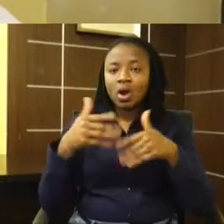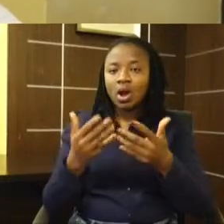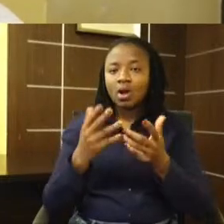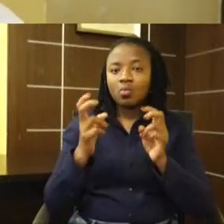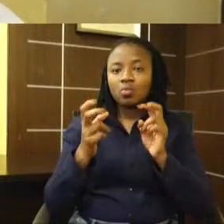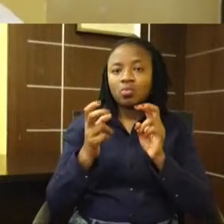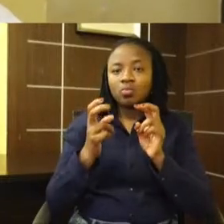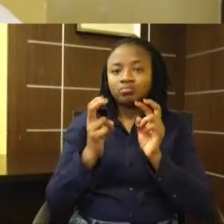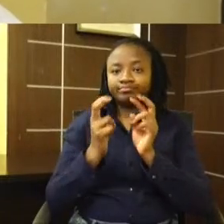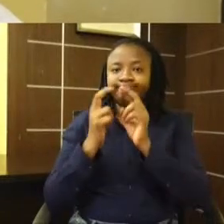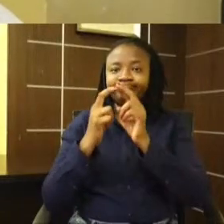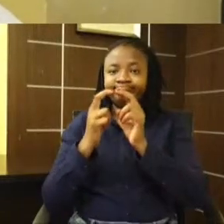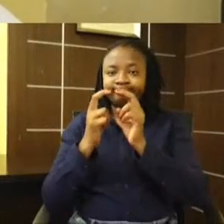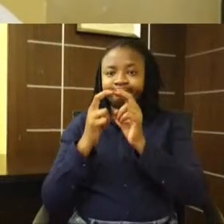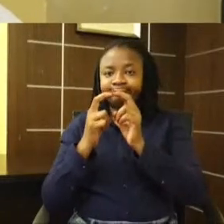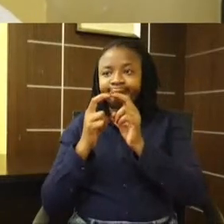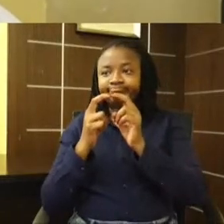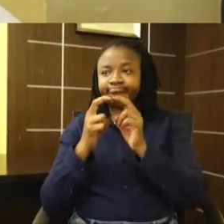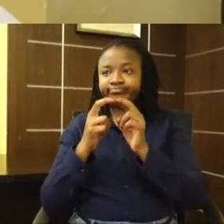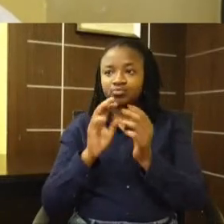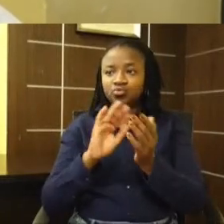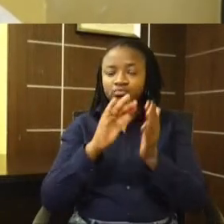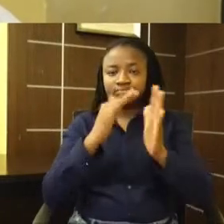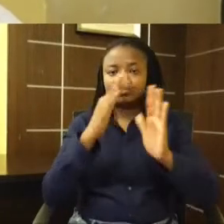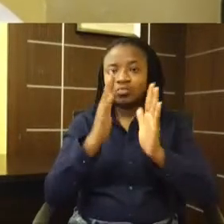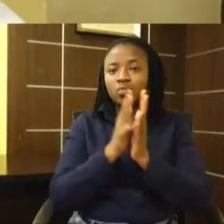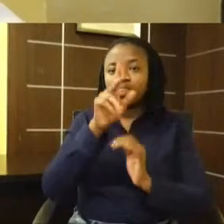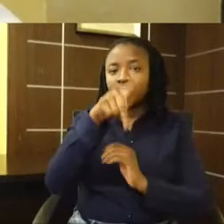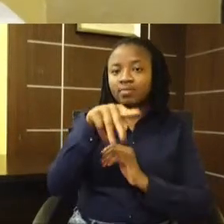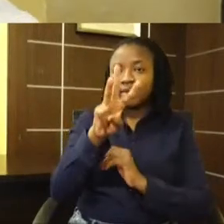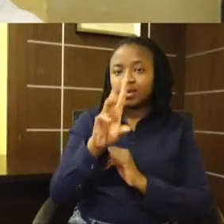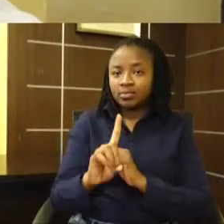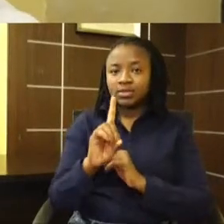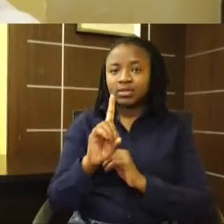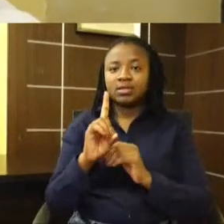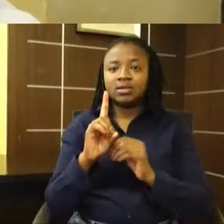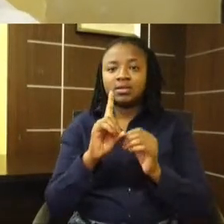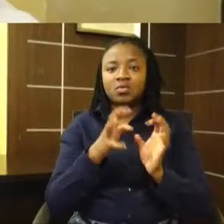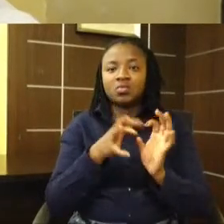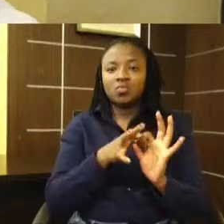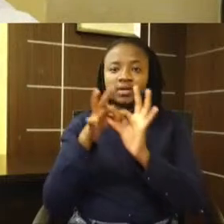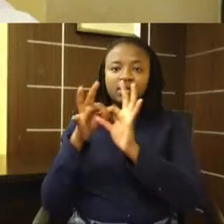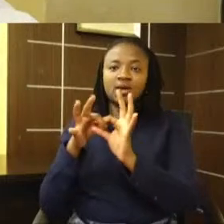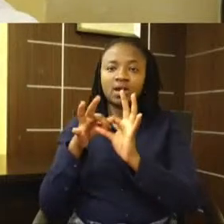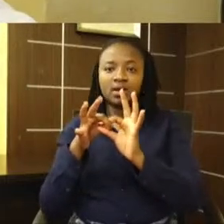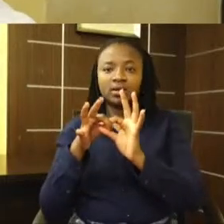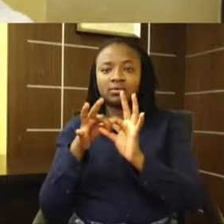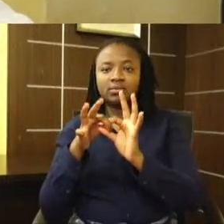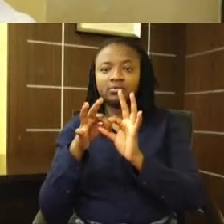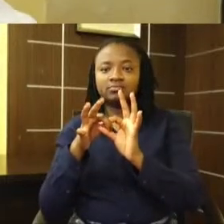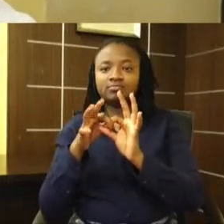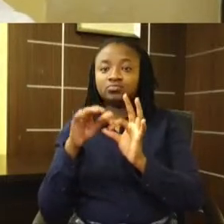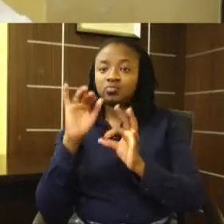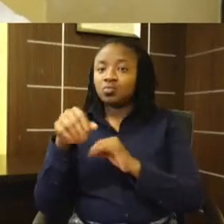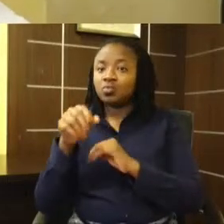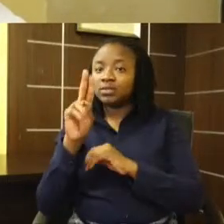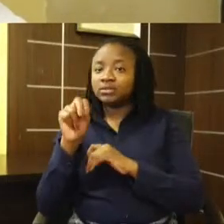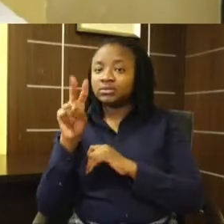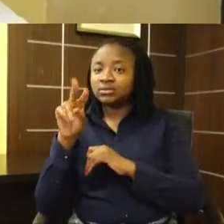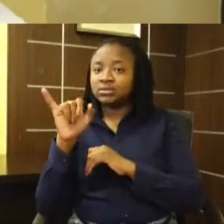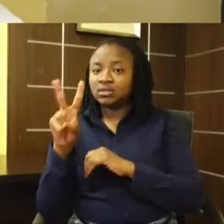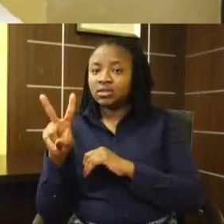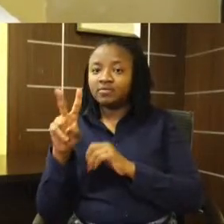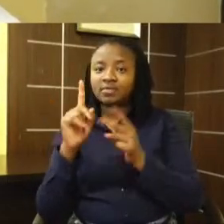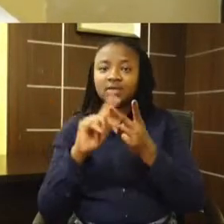to such people, the PWDs, with regard to Ask Nivi and Nena na